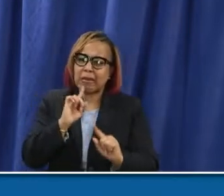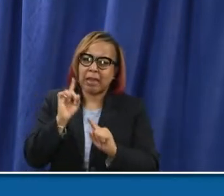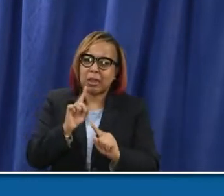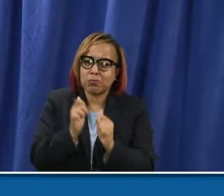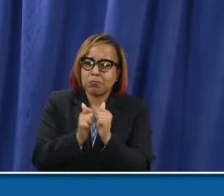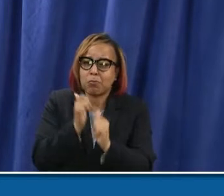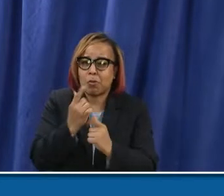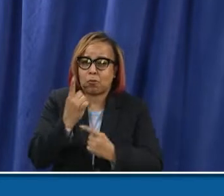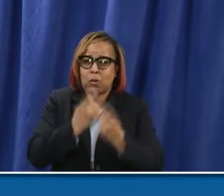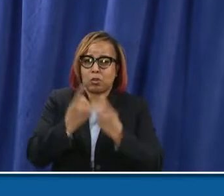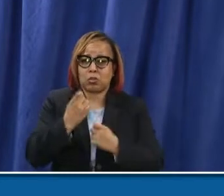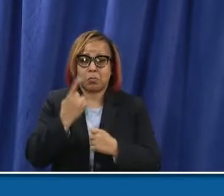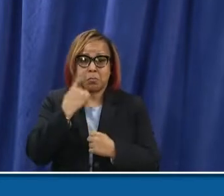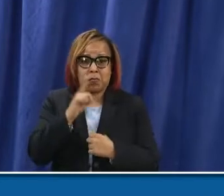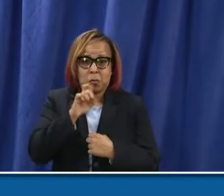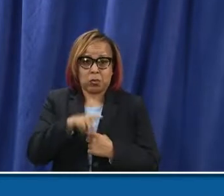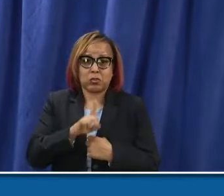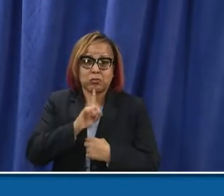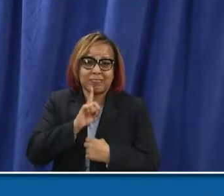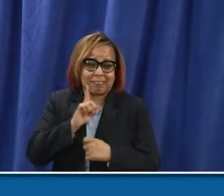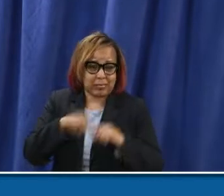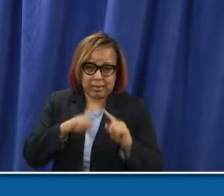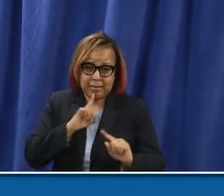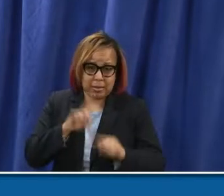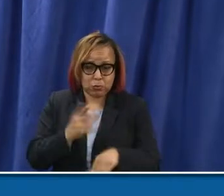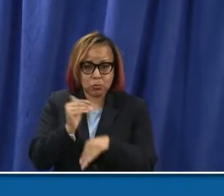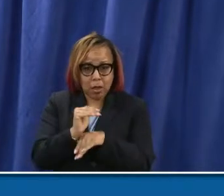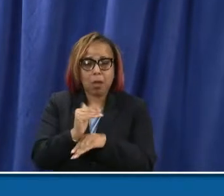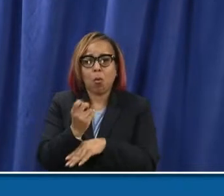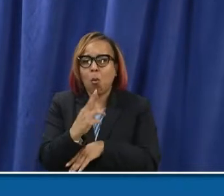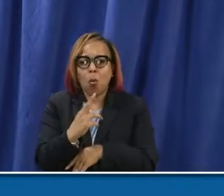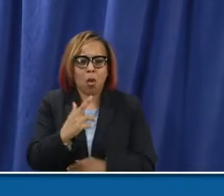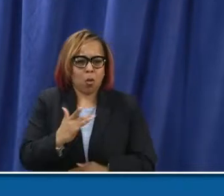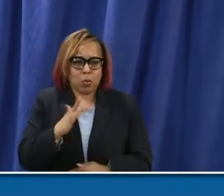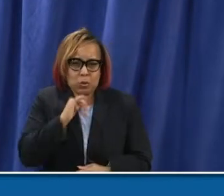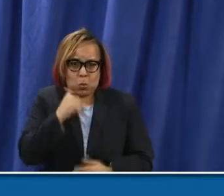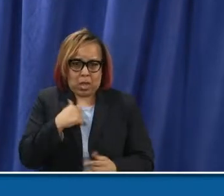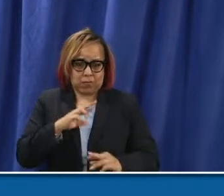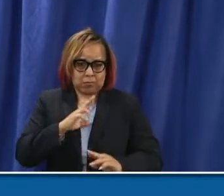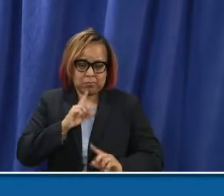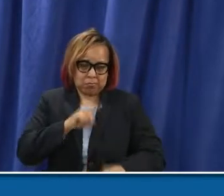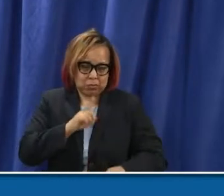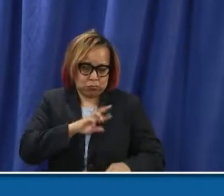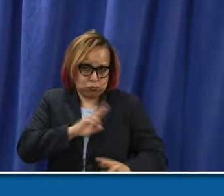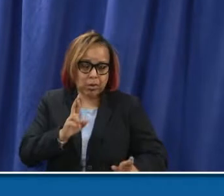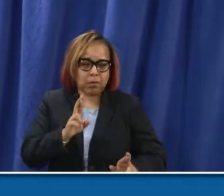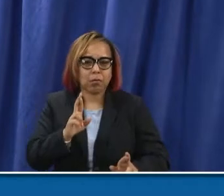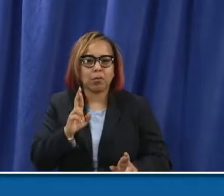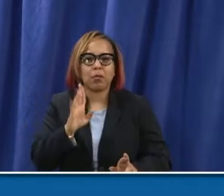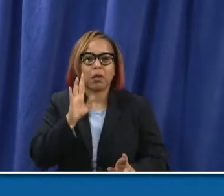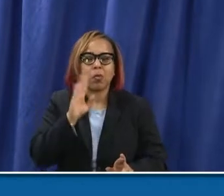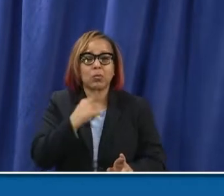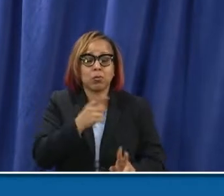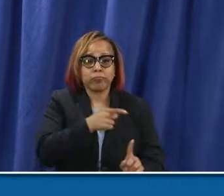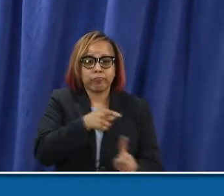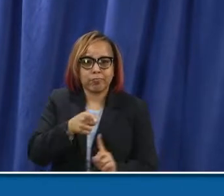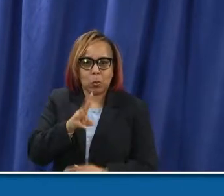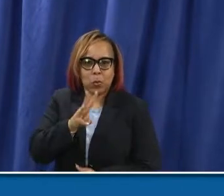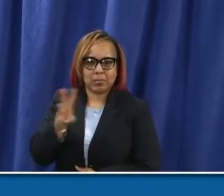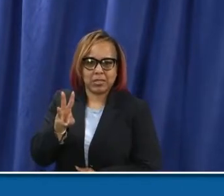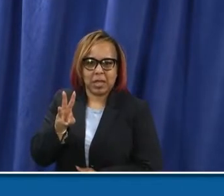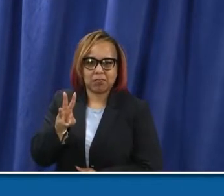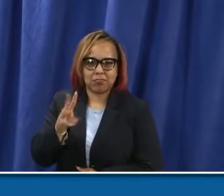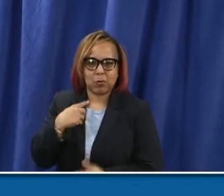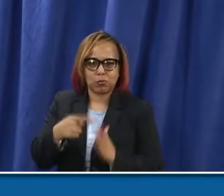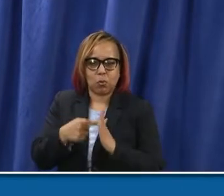we can. But for questions that we're not able to answer tonight or that we don't fully have the answers to, I want to point you to our website, which I'll